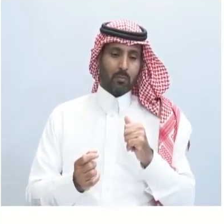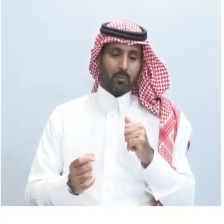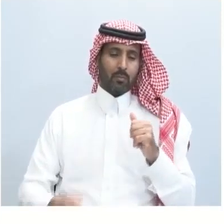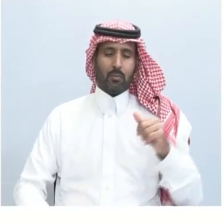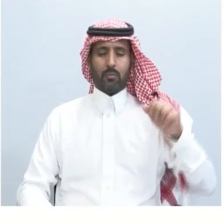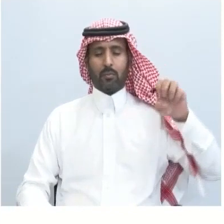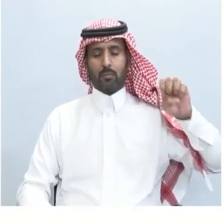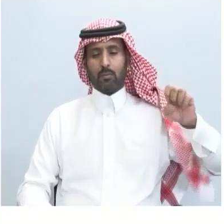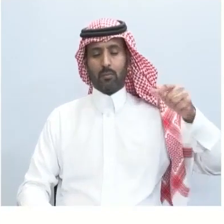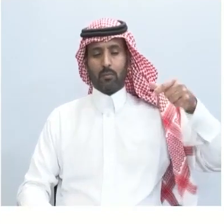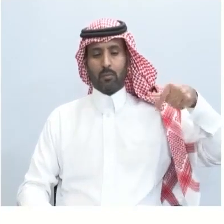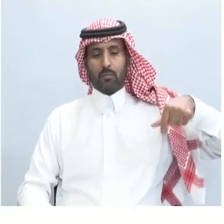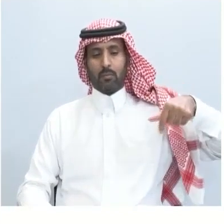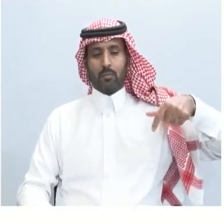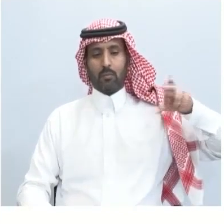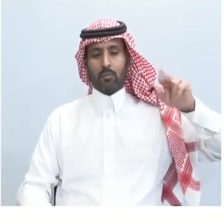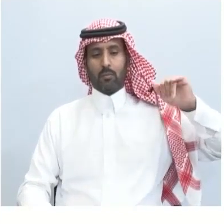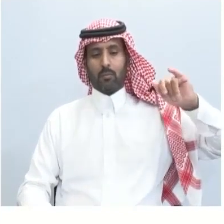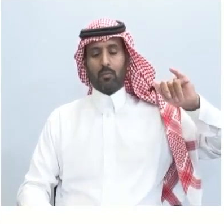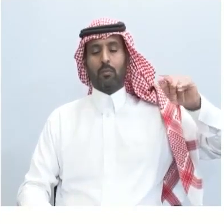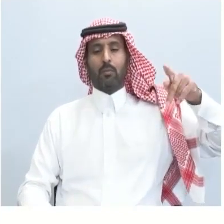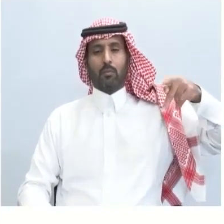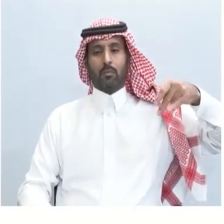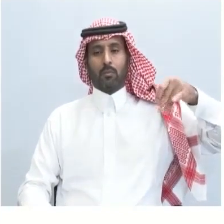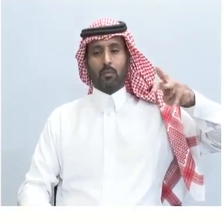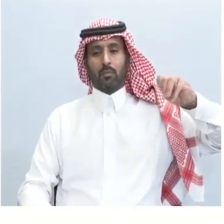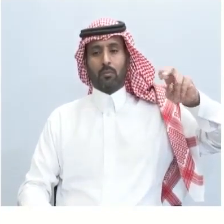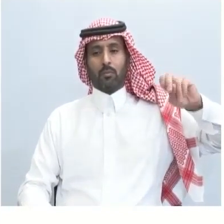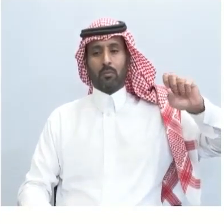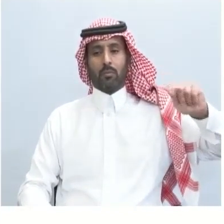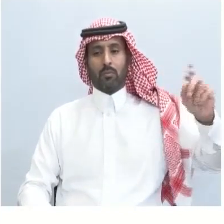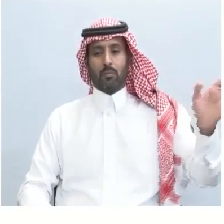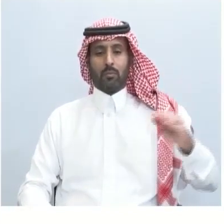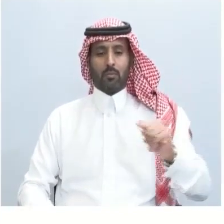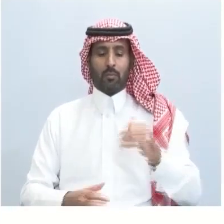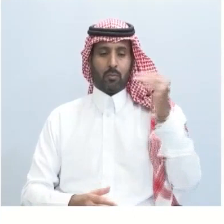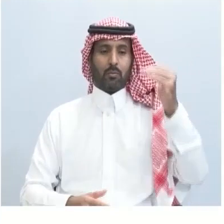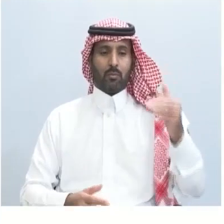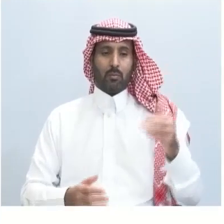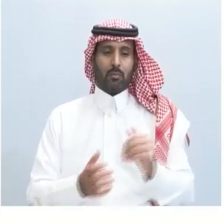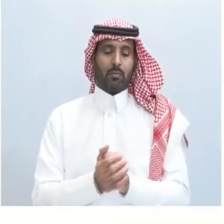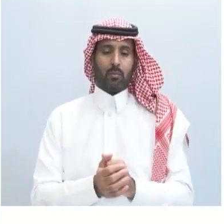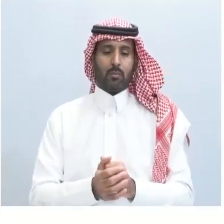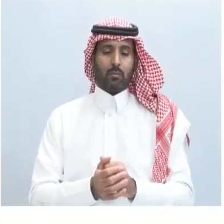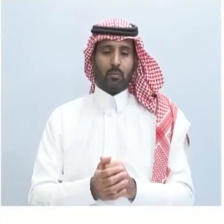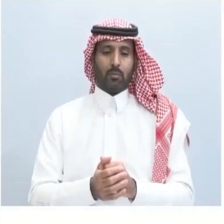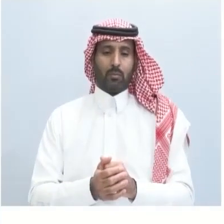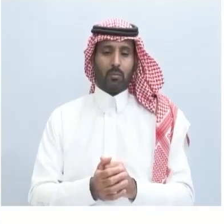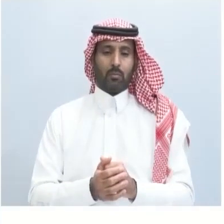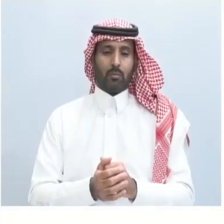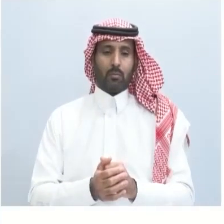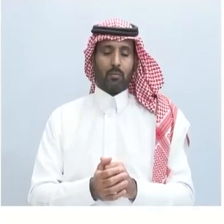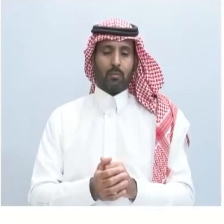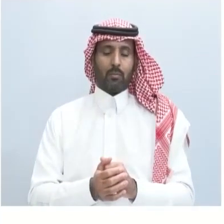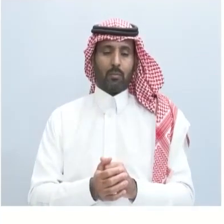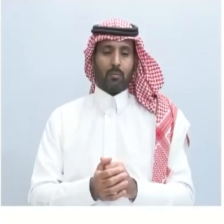This is the equipment, using the puck, the stick, the helmet, the paddings. So these are the equipment.